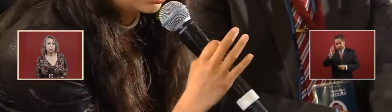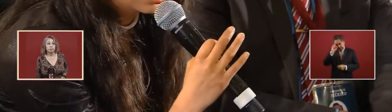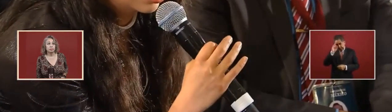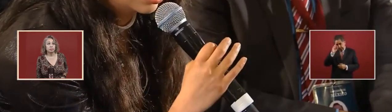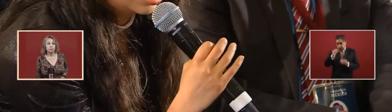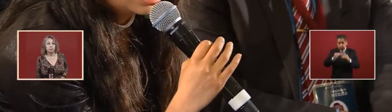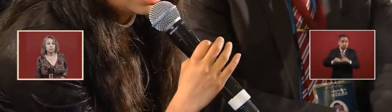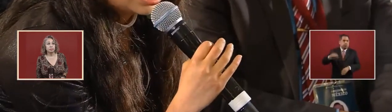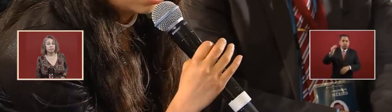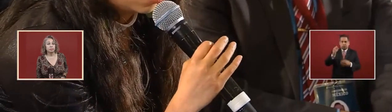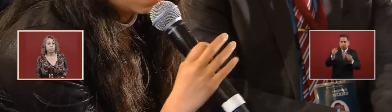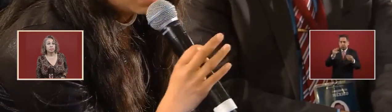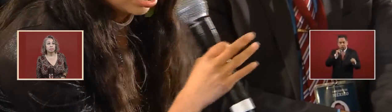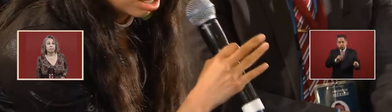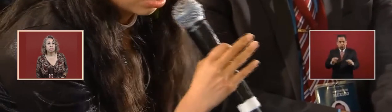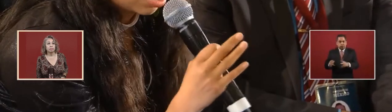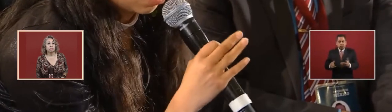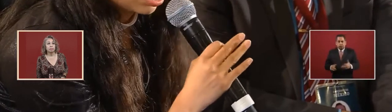una gran...